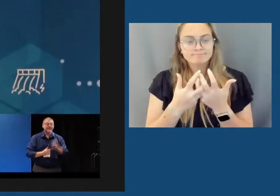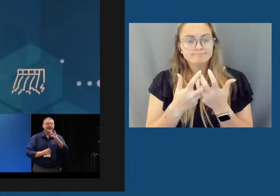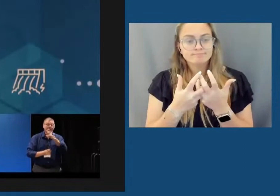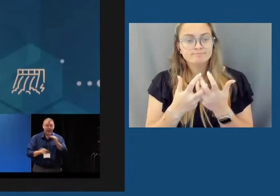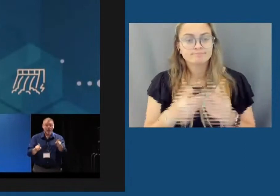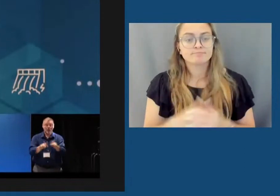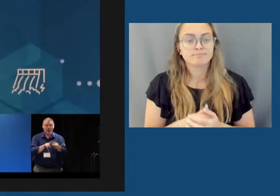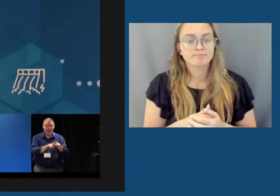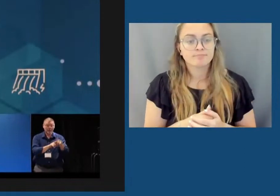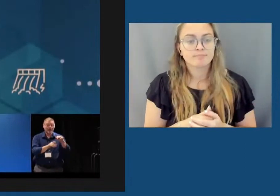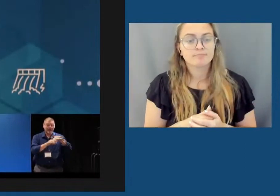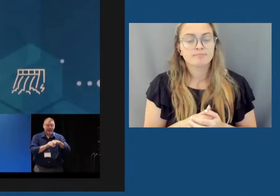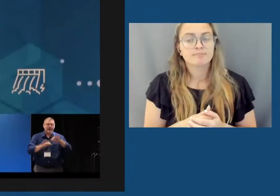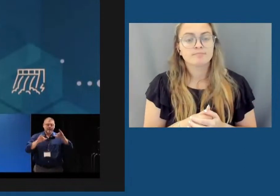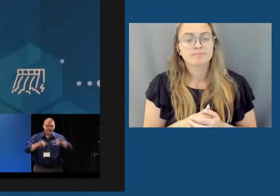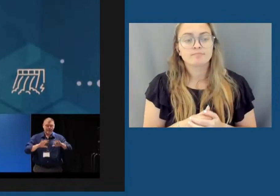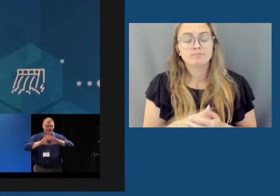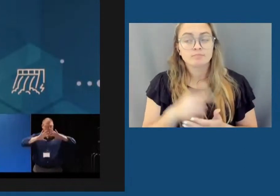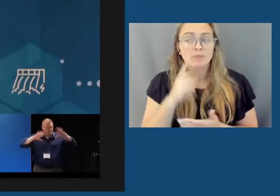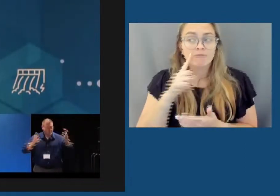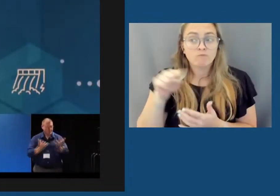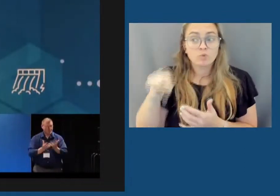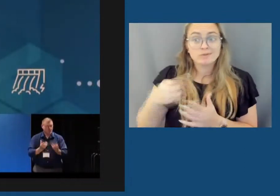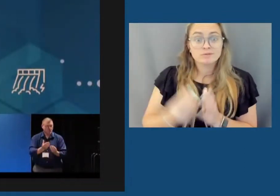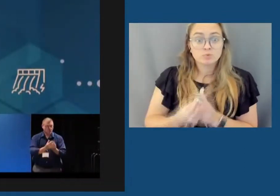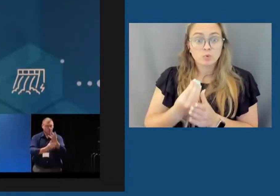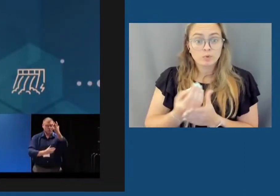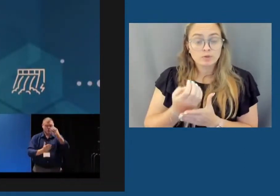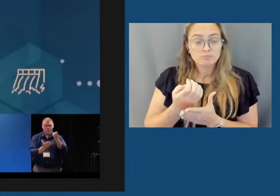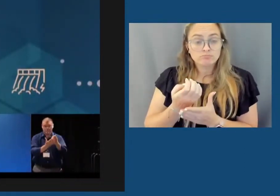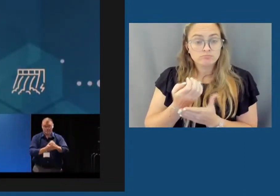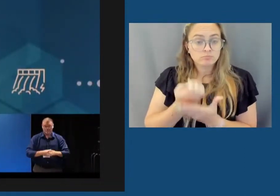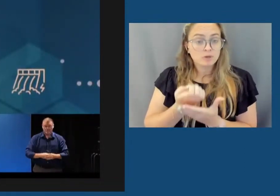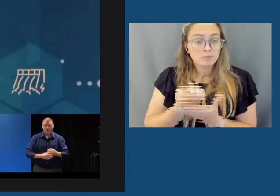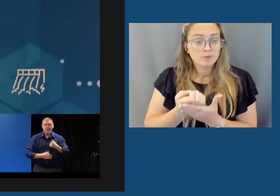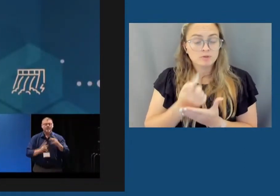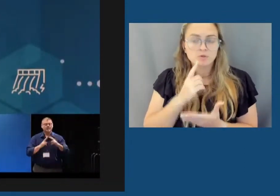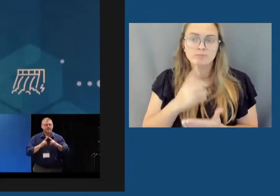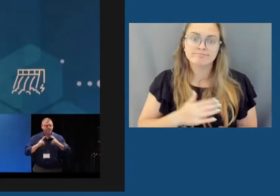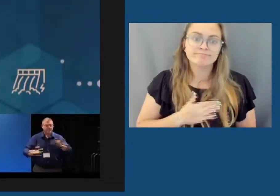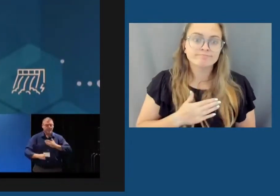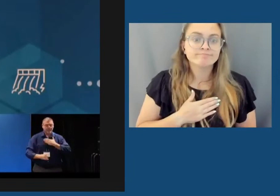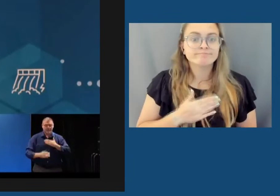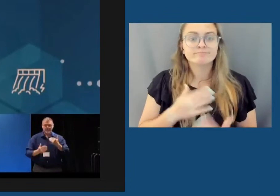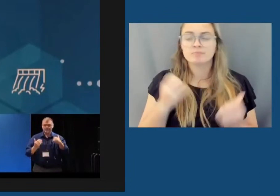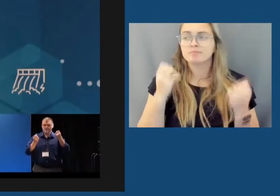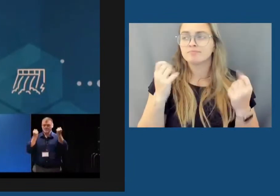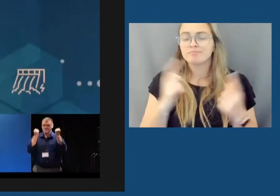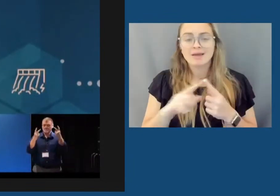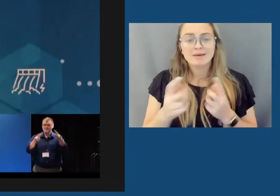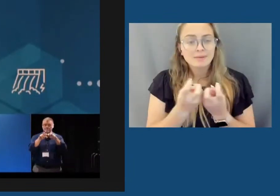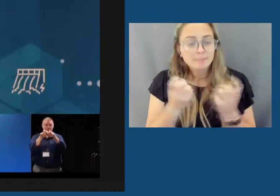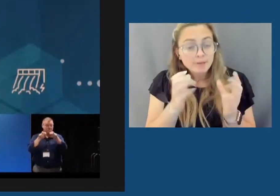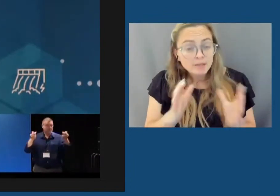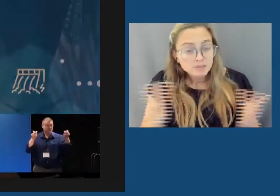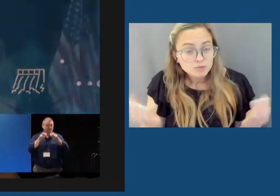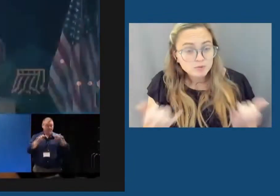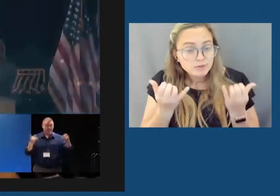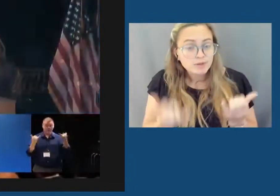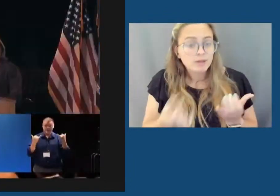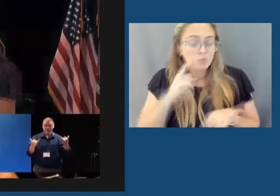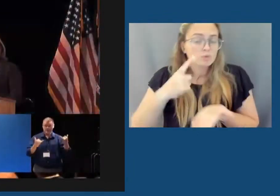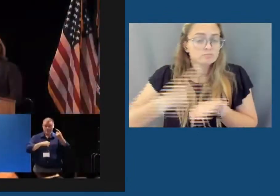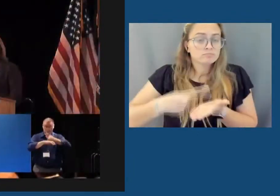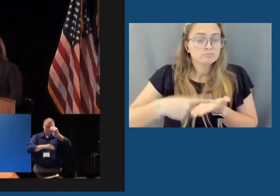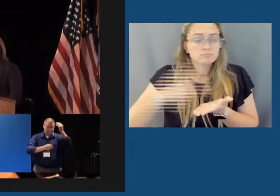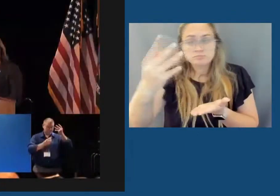so in the context of this growing economy. So I am very pleased to have so many panelists here today who will help to inform